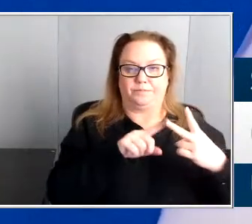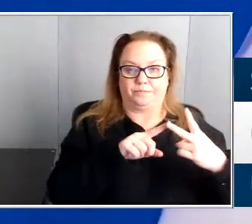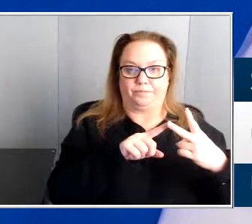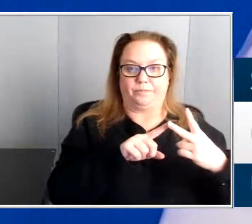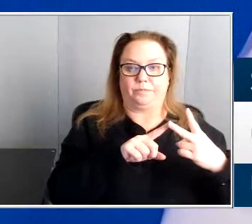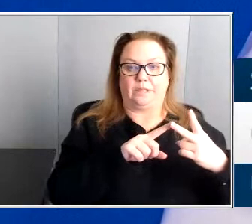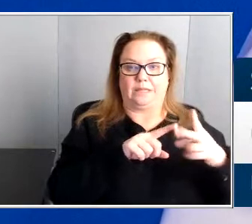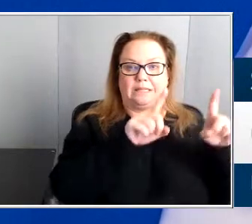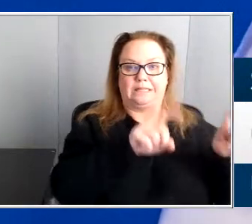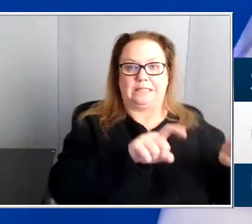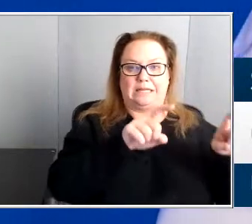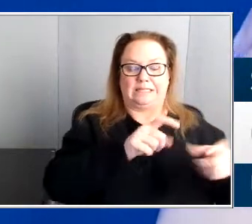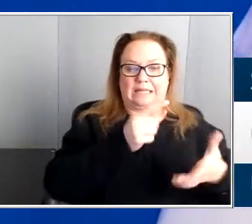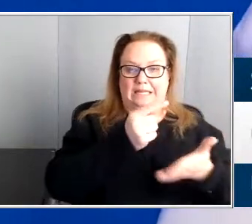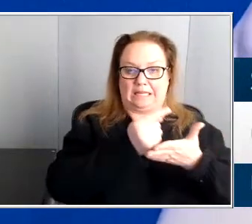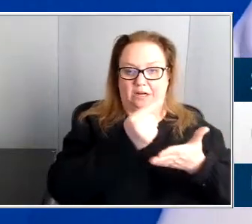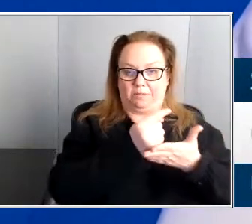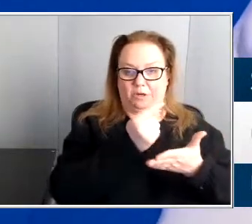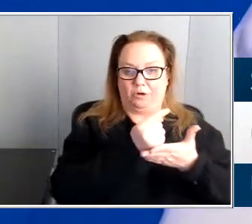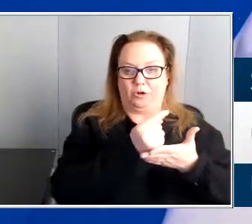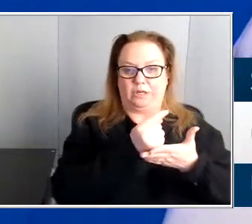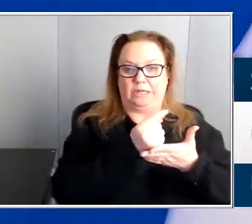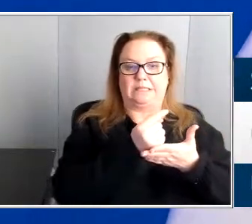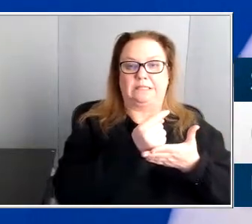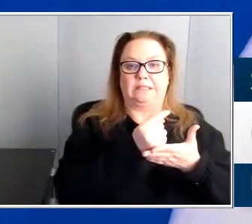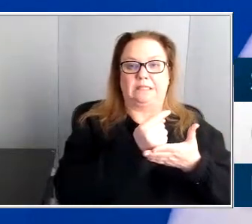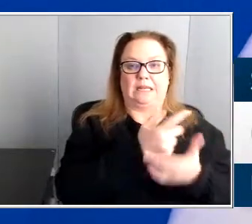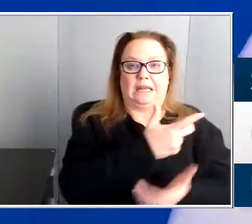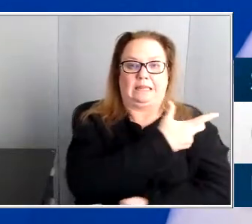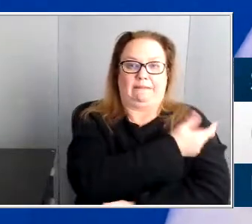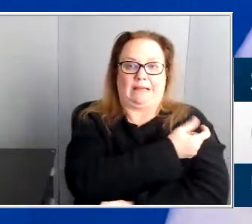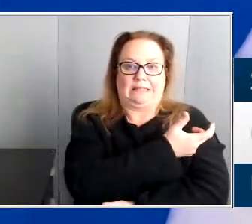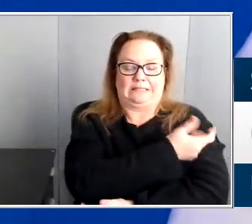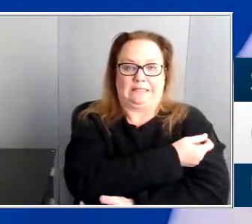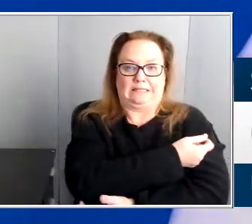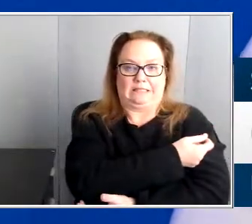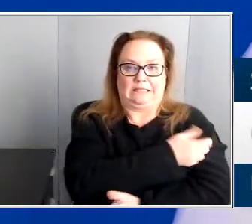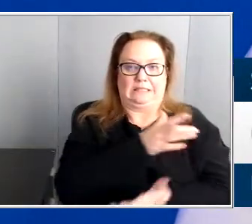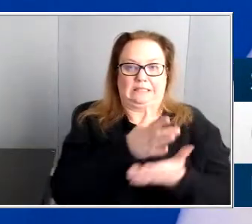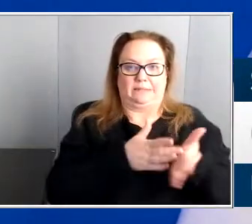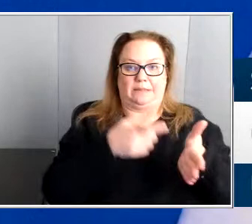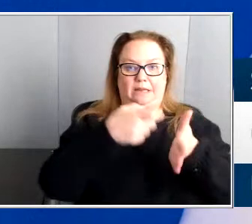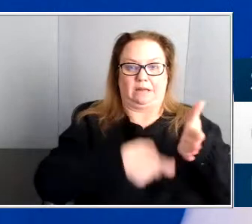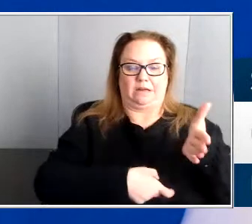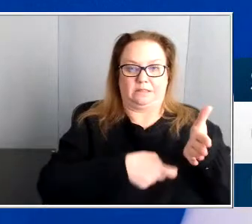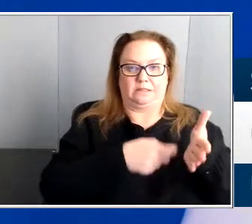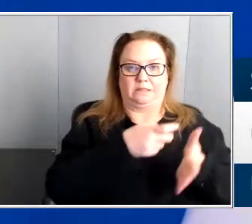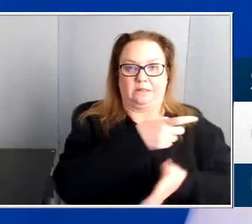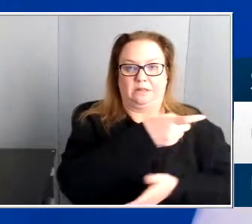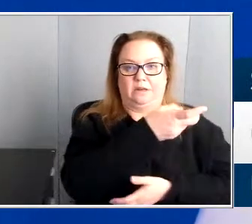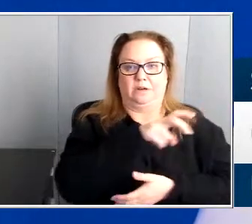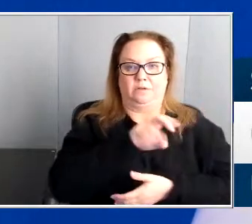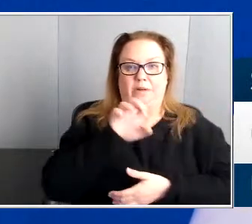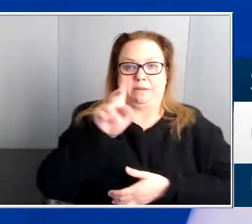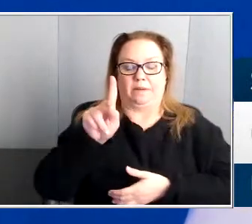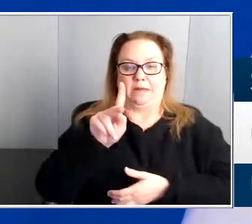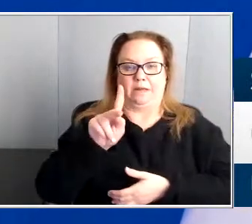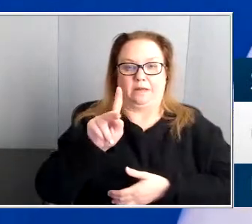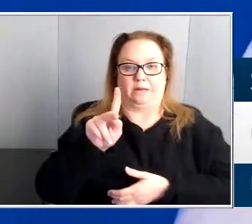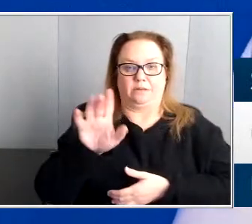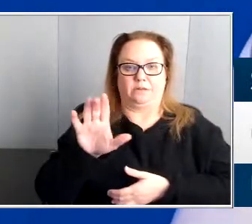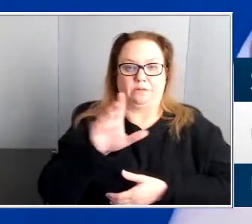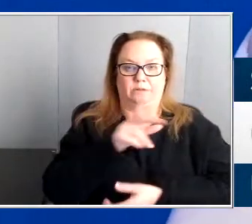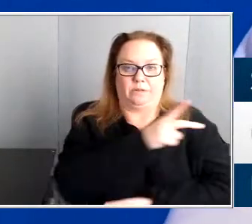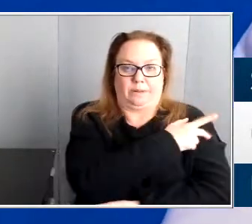testing, therapeutics, and vaccines, some of that cost will be shifted back to either payers or the